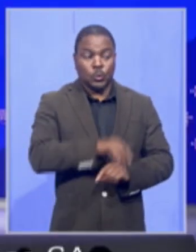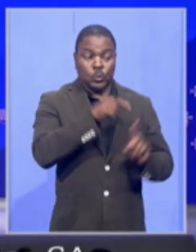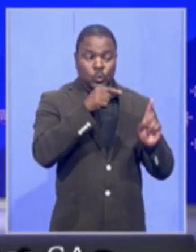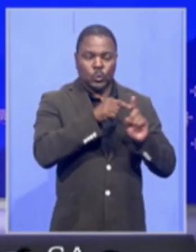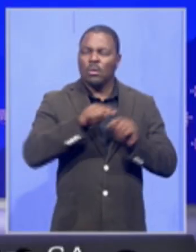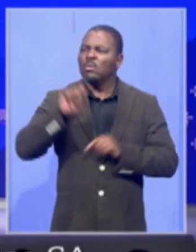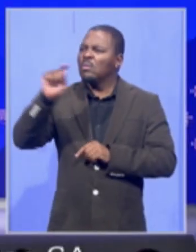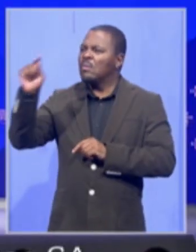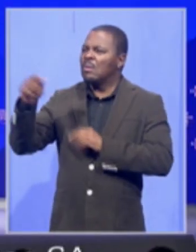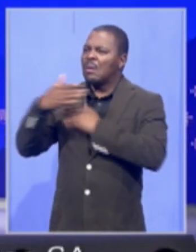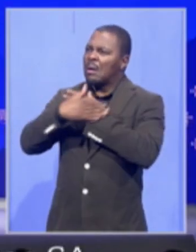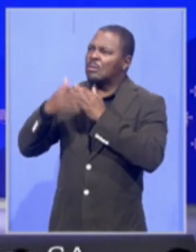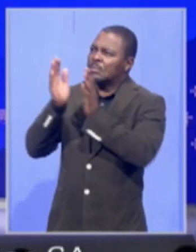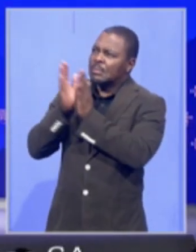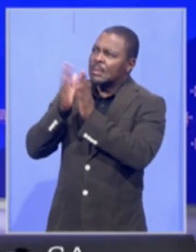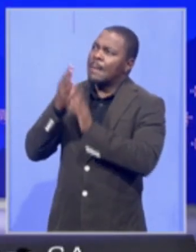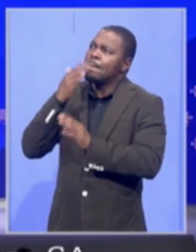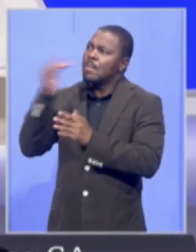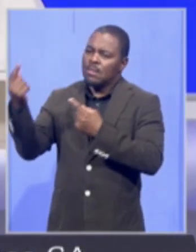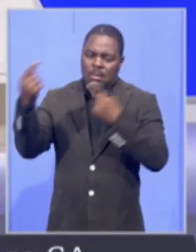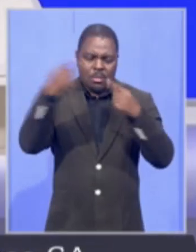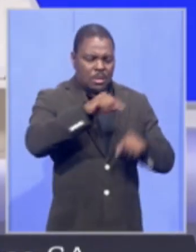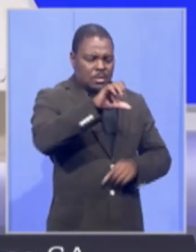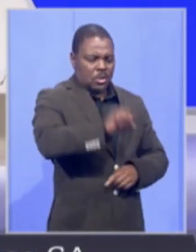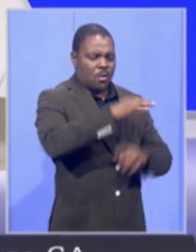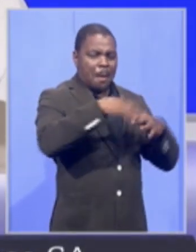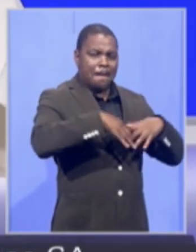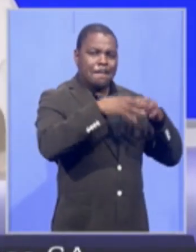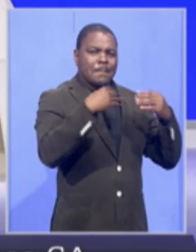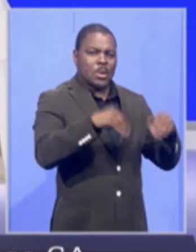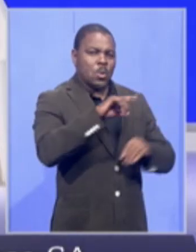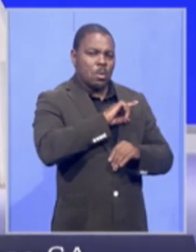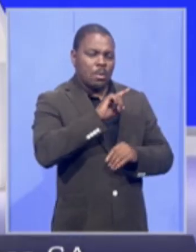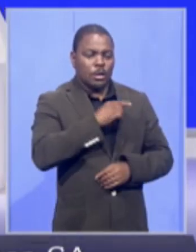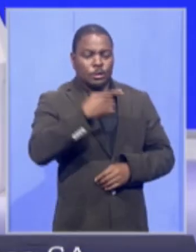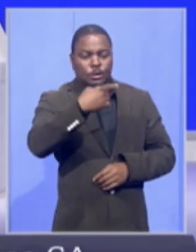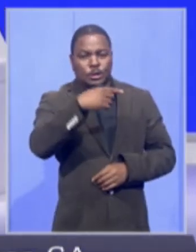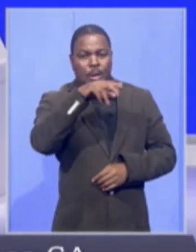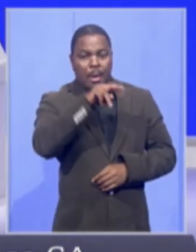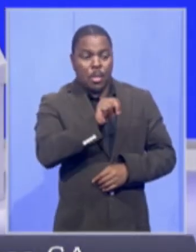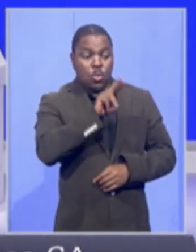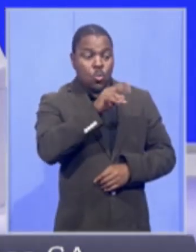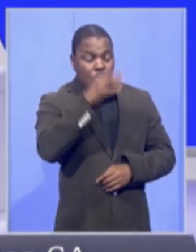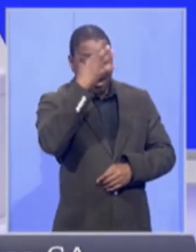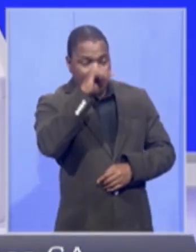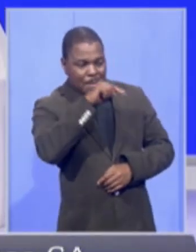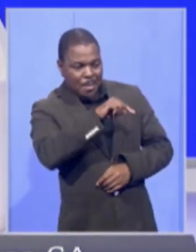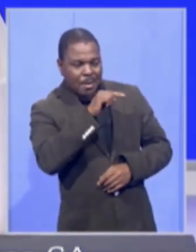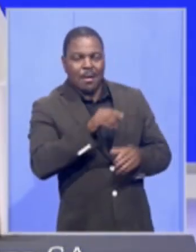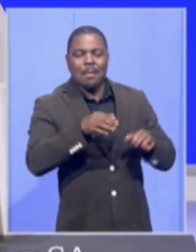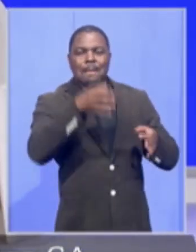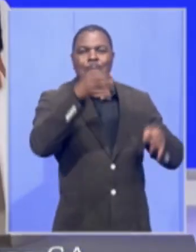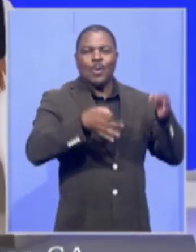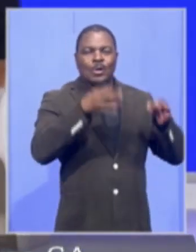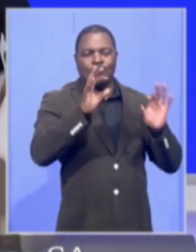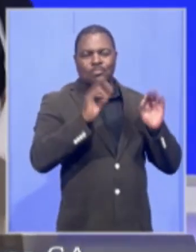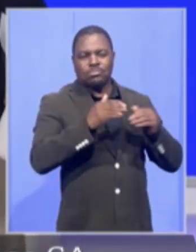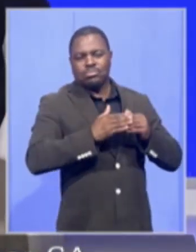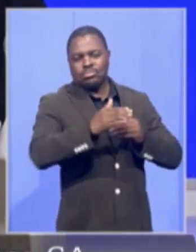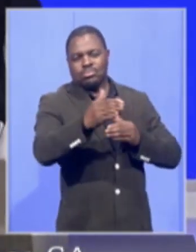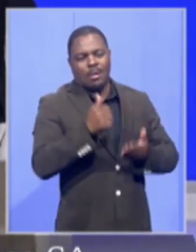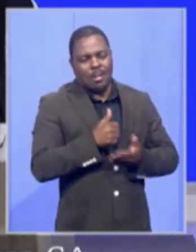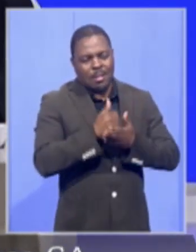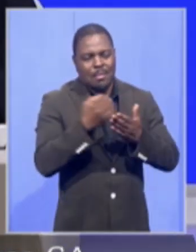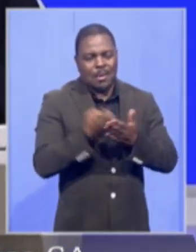tse kgolo ho tsetela Afrika Borwa jwalo ka ha mmuso wa naha wa kopanelo o tlisitse botsitso maemo a dipolotiki le ho sebetsa ka thata kgodisong ya